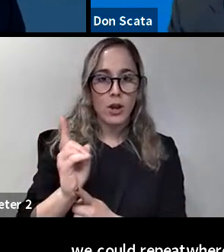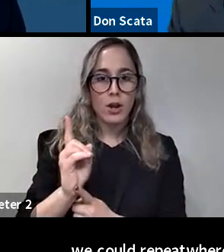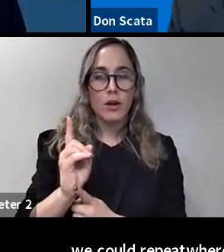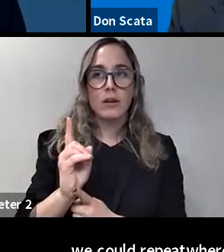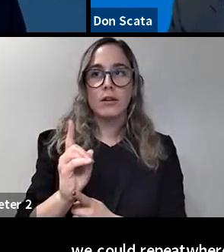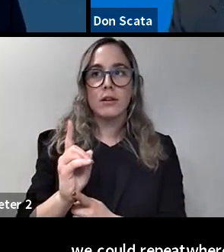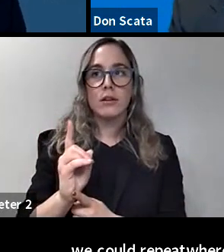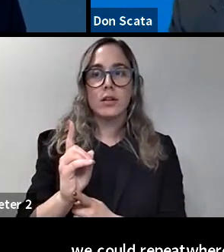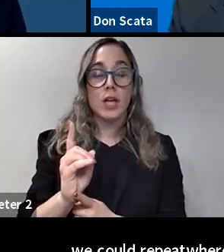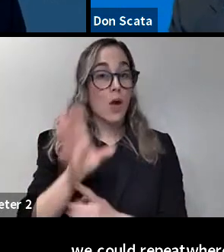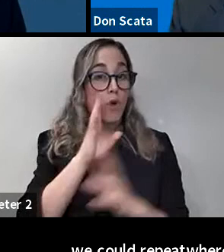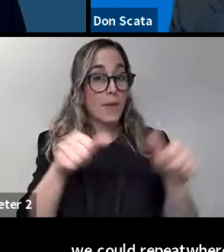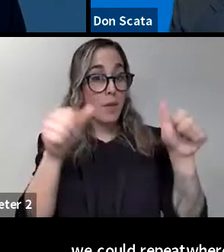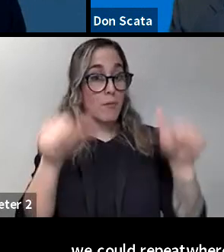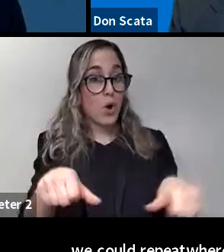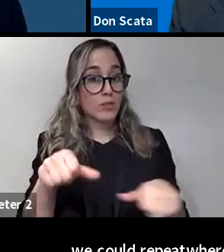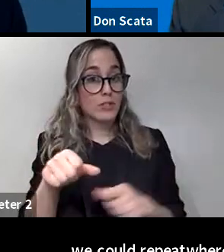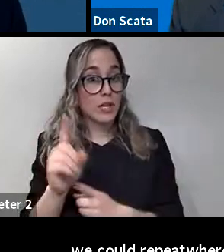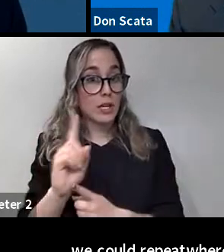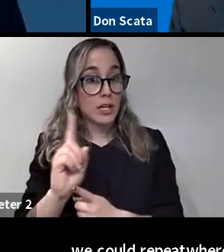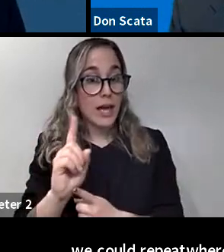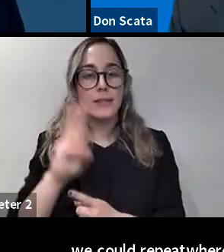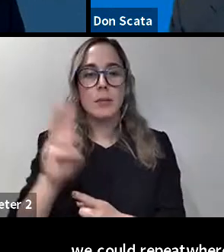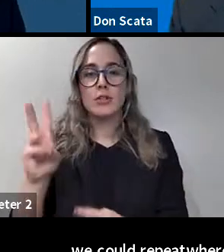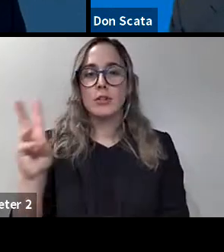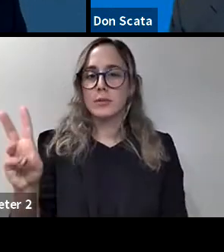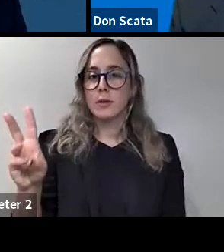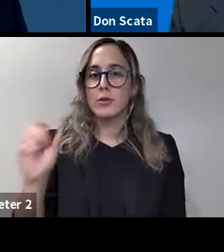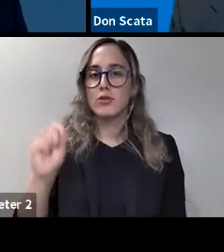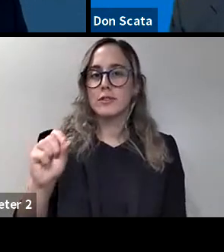It's going to be posted at